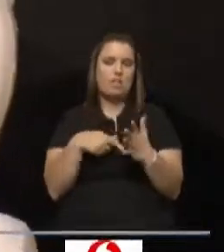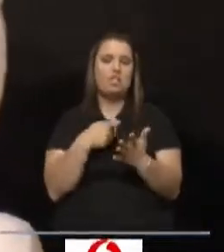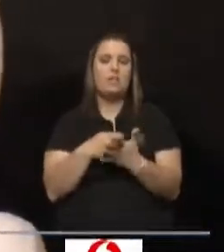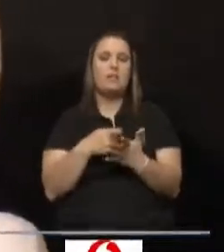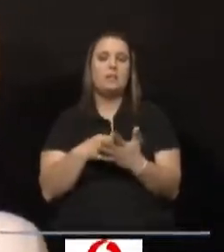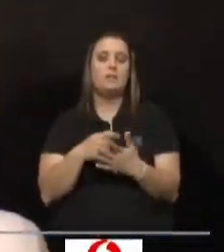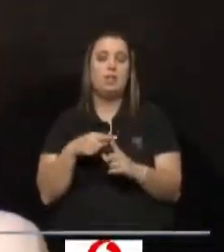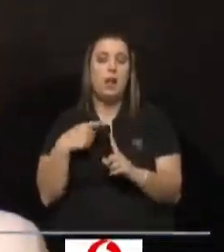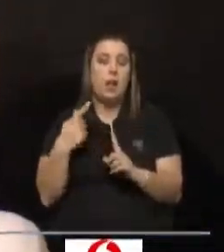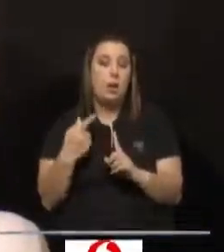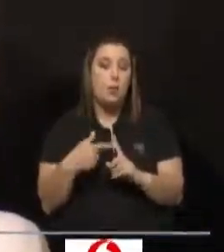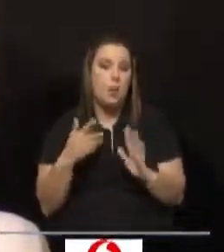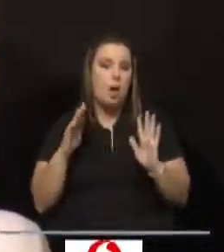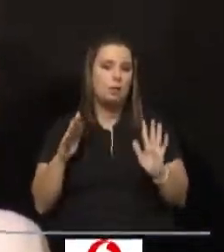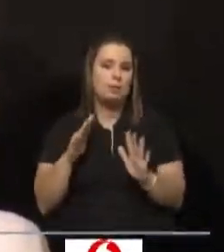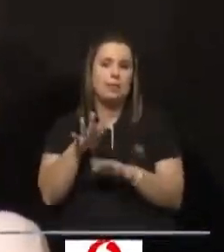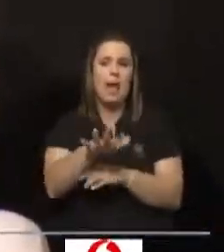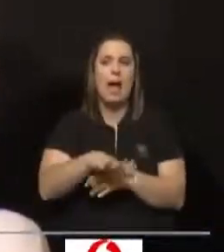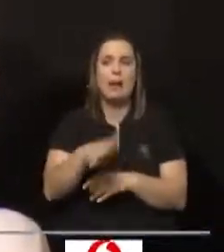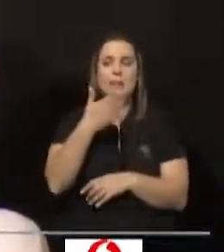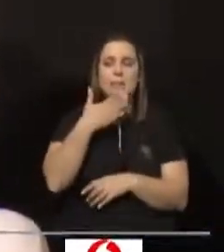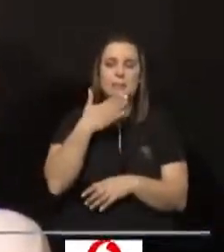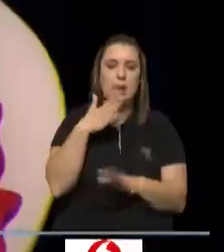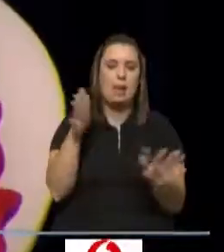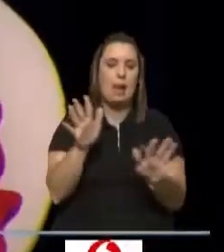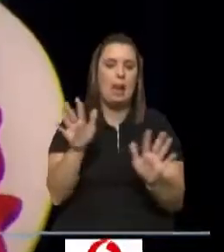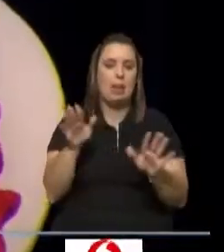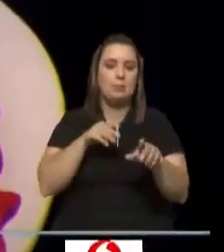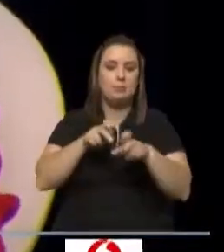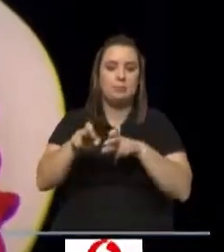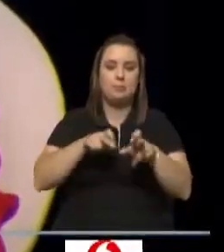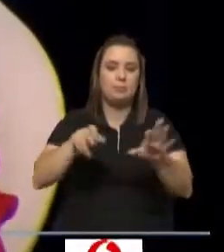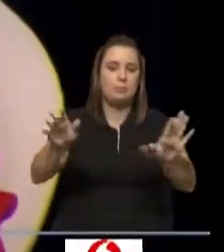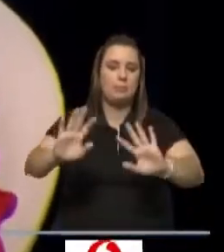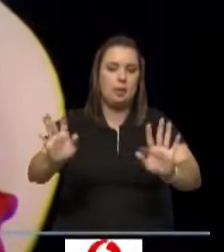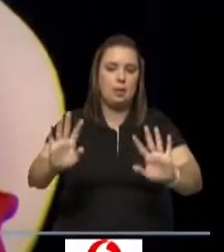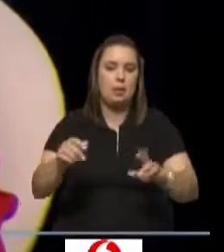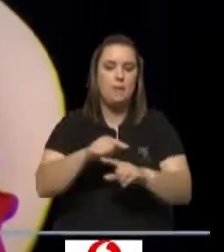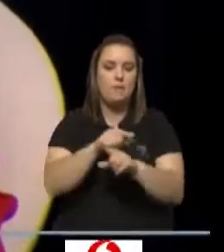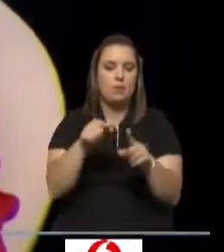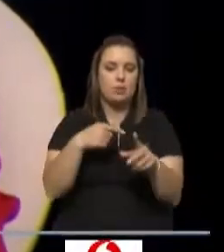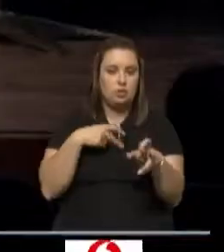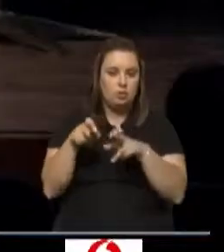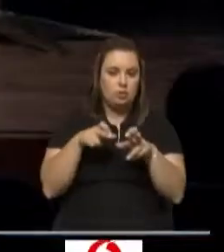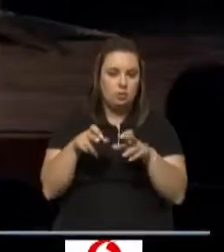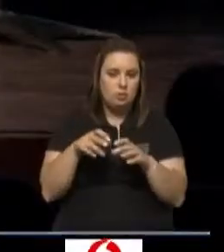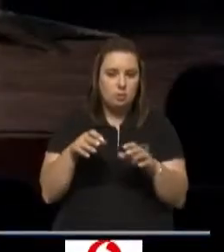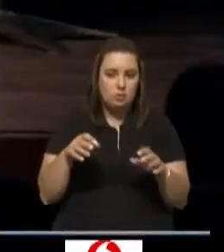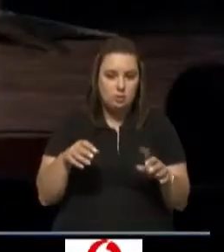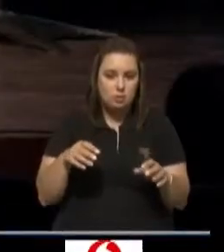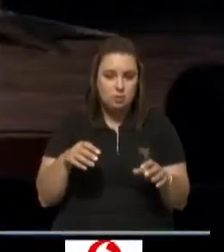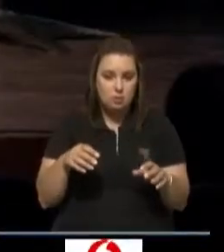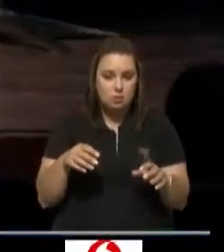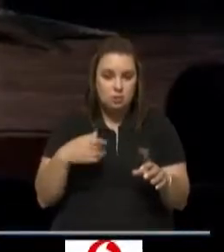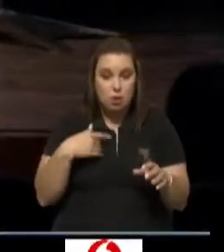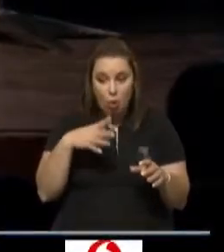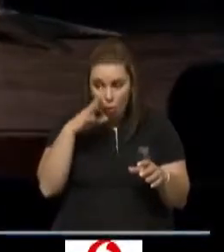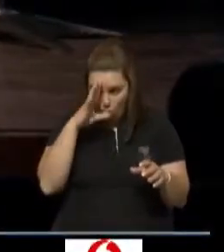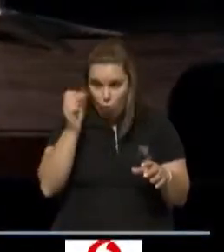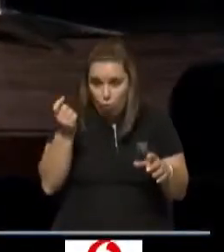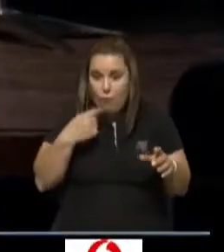the figures are there, but you're not going to compete for the white areas, are you?